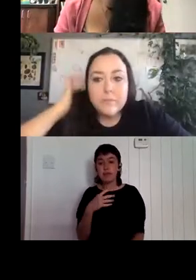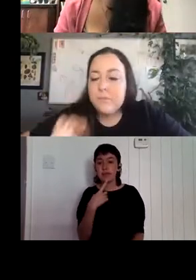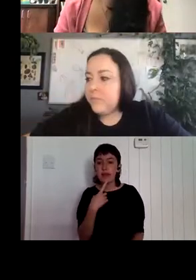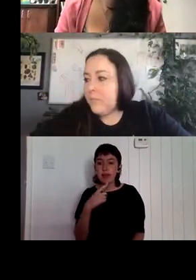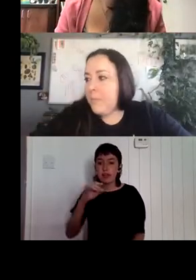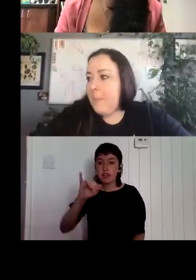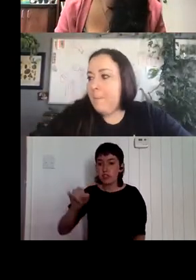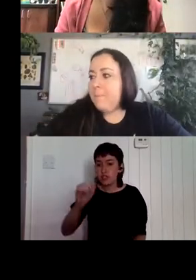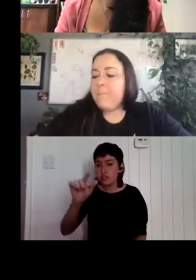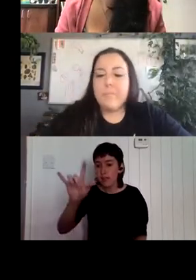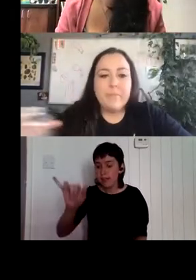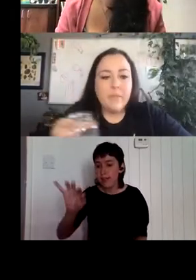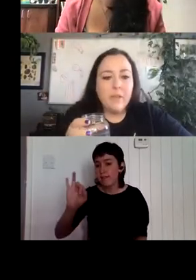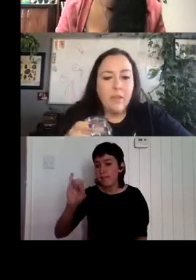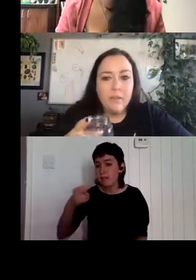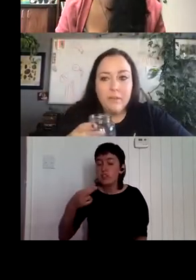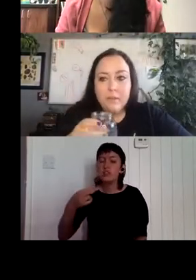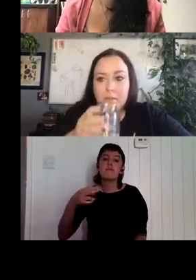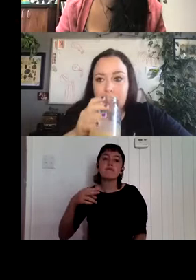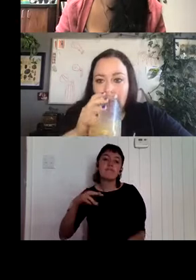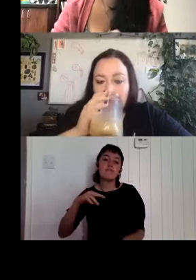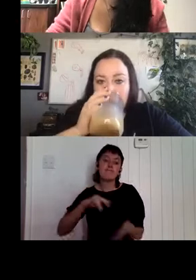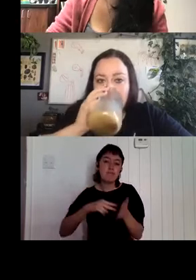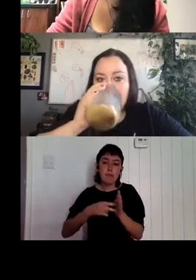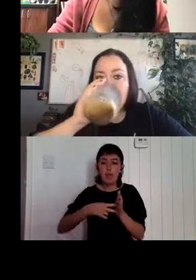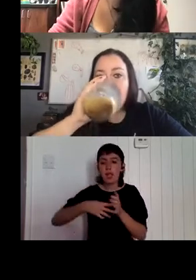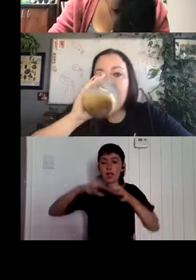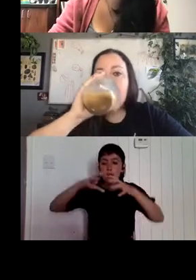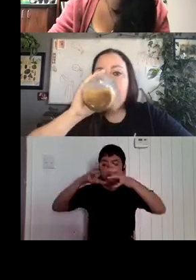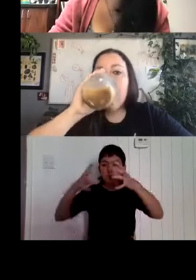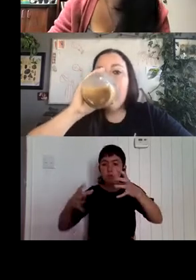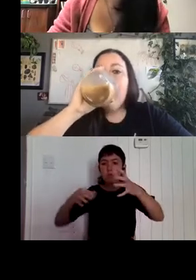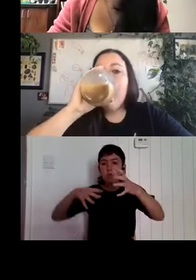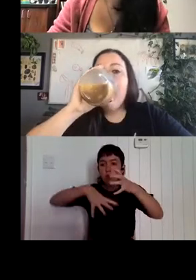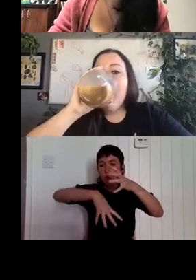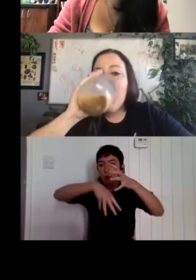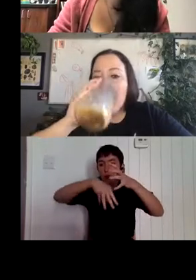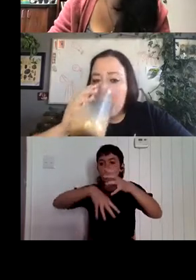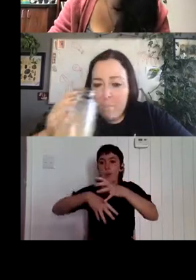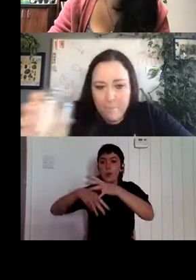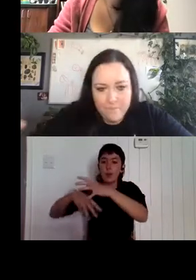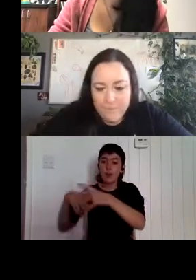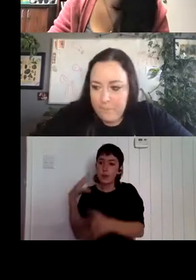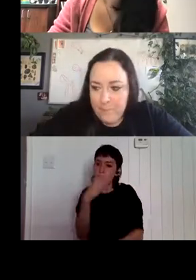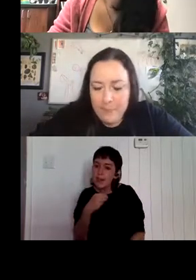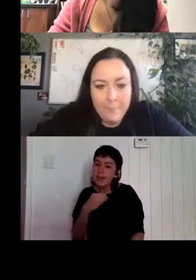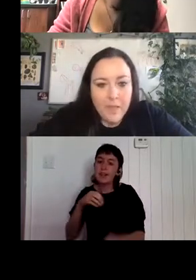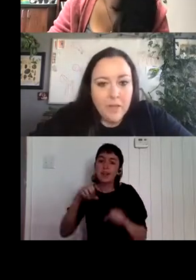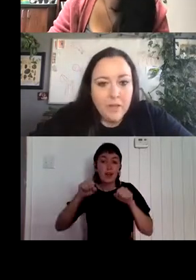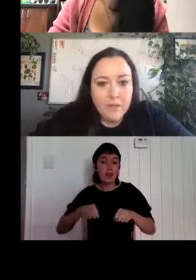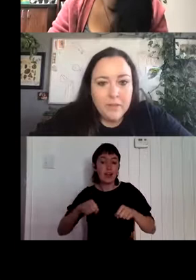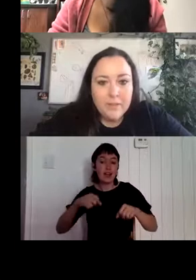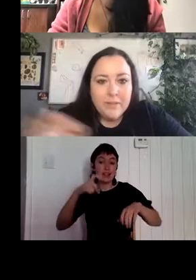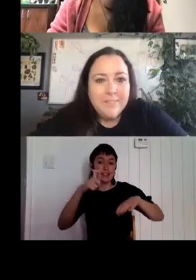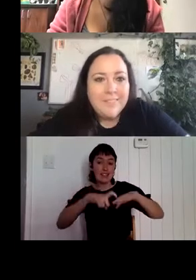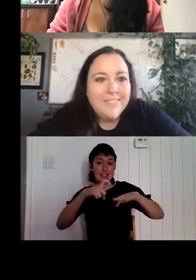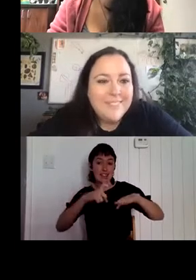that's very pretty and can stay new. And so that is what I work on. And there